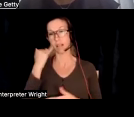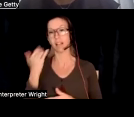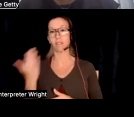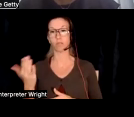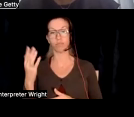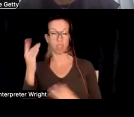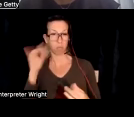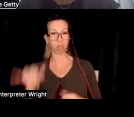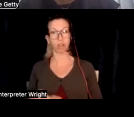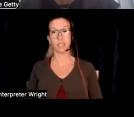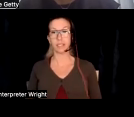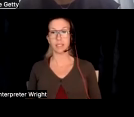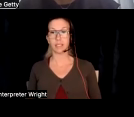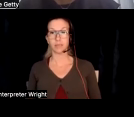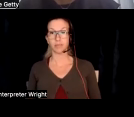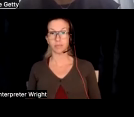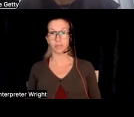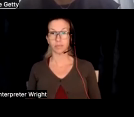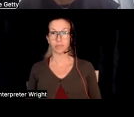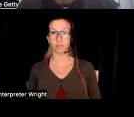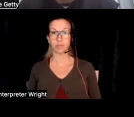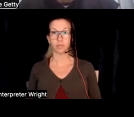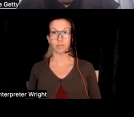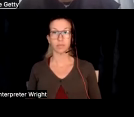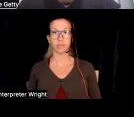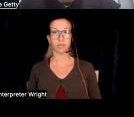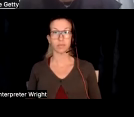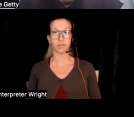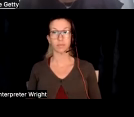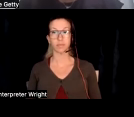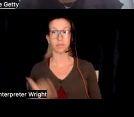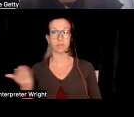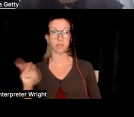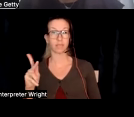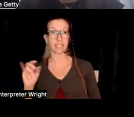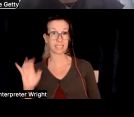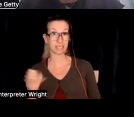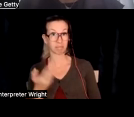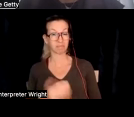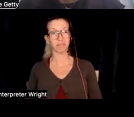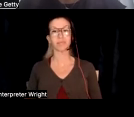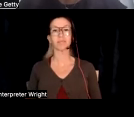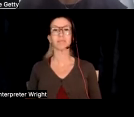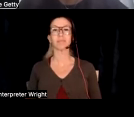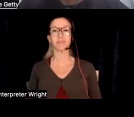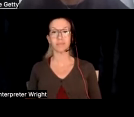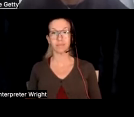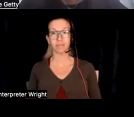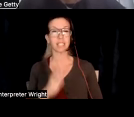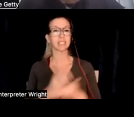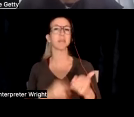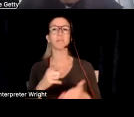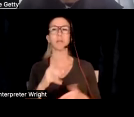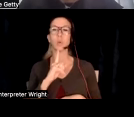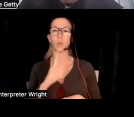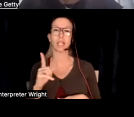consider. Casey, you want to give them the lowdown on Youth Thrive for Youth? Yes, so similar, very similar to our staff training.